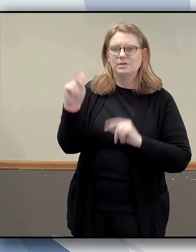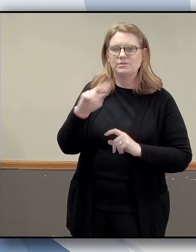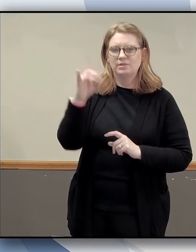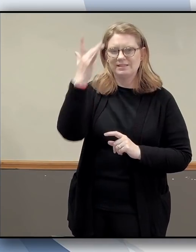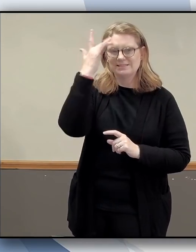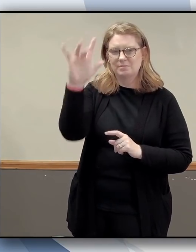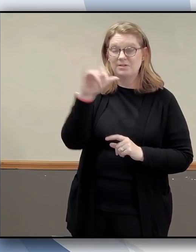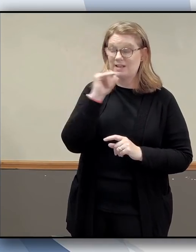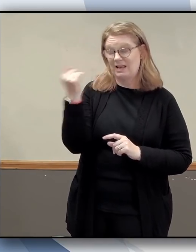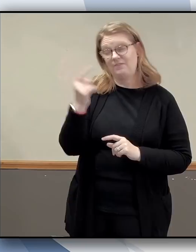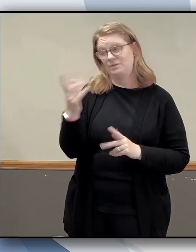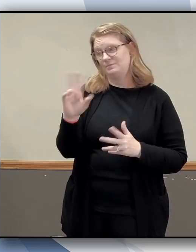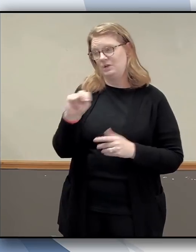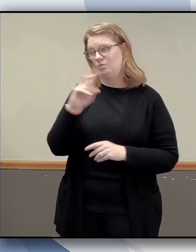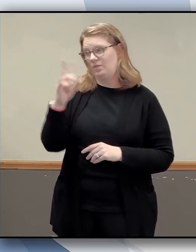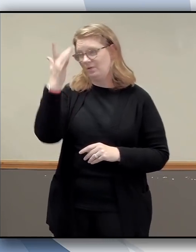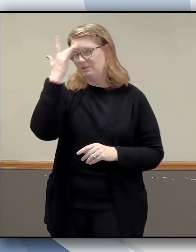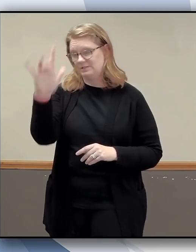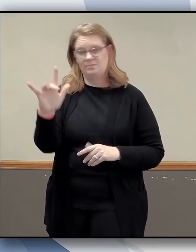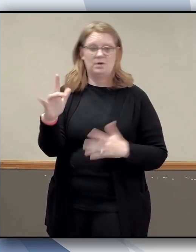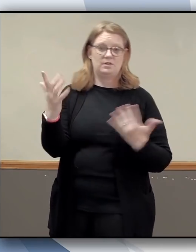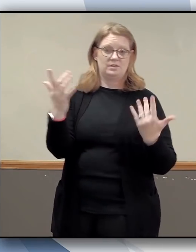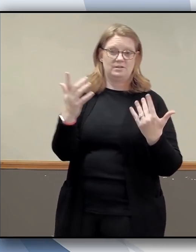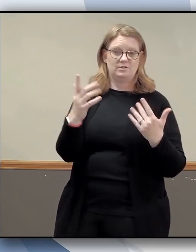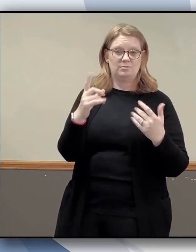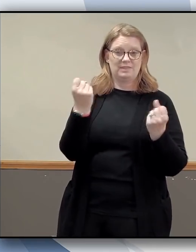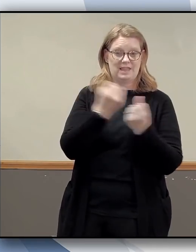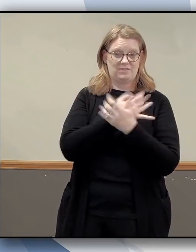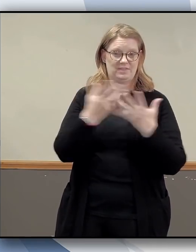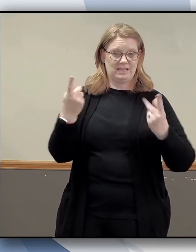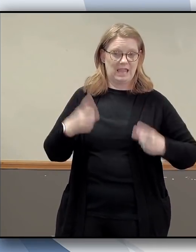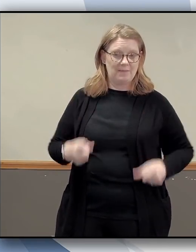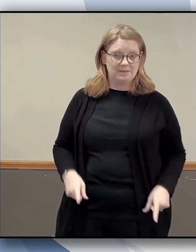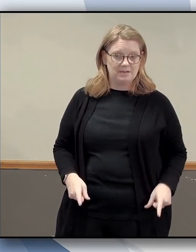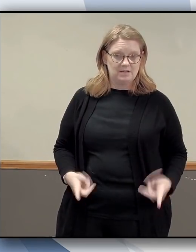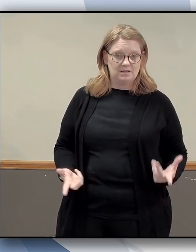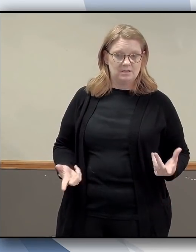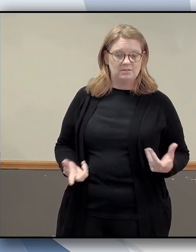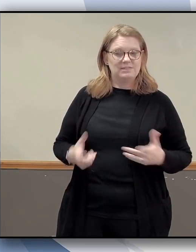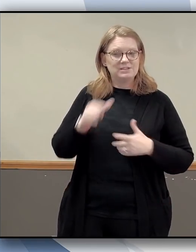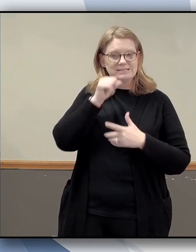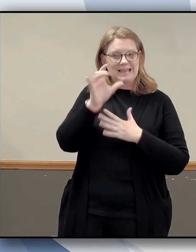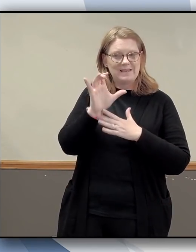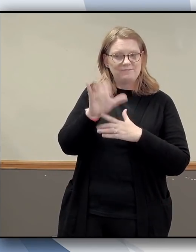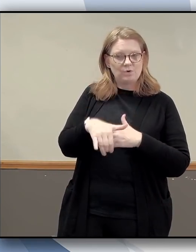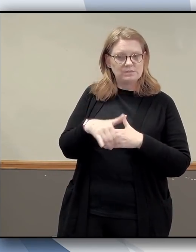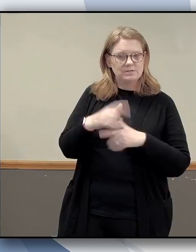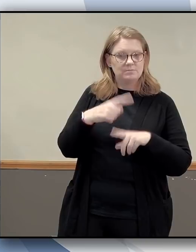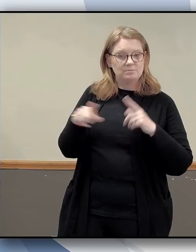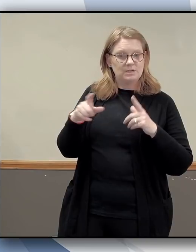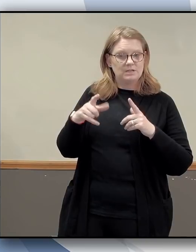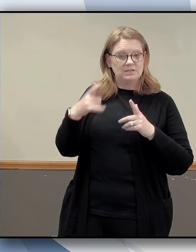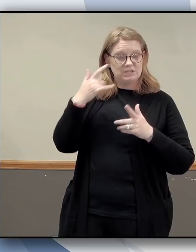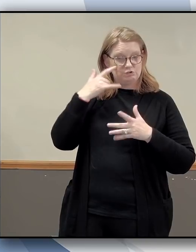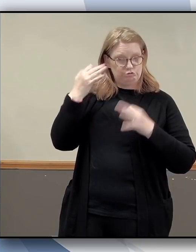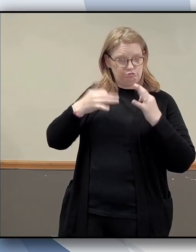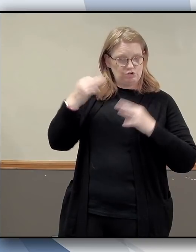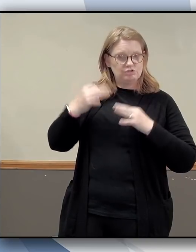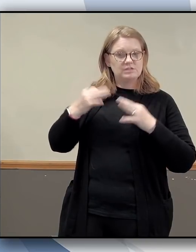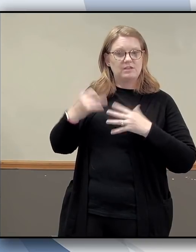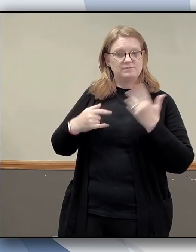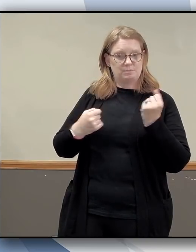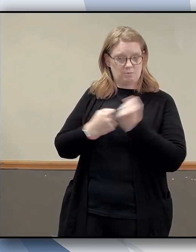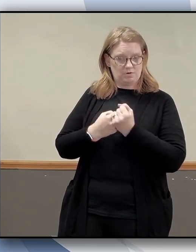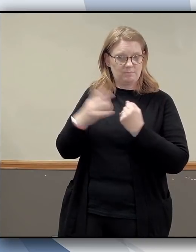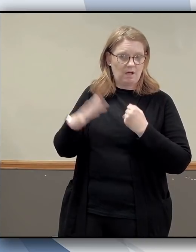being North Dakota smart based on the levels going on. You say they're not enforceable, but judges have upheld them across the country, and